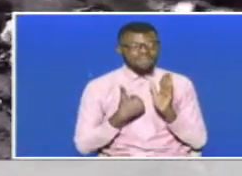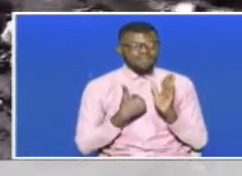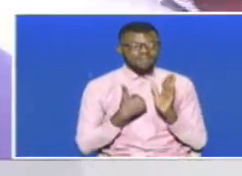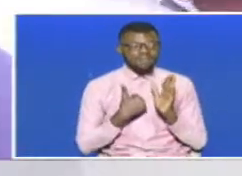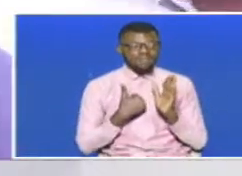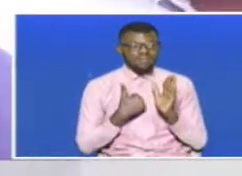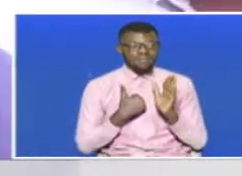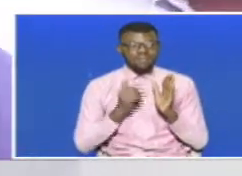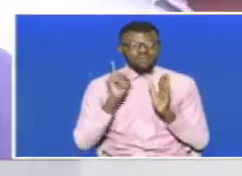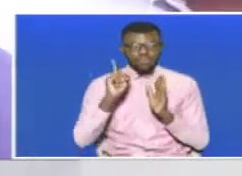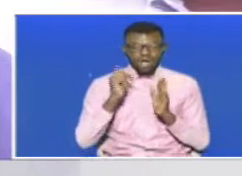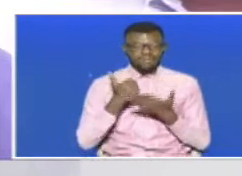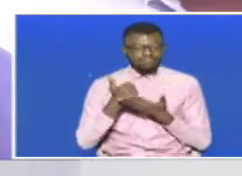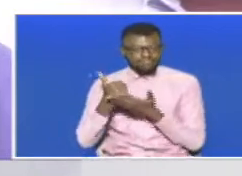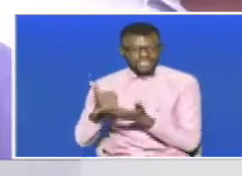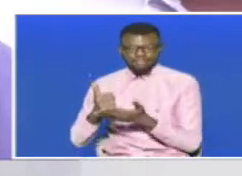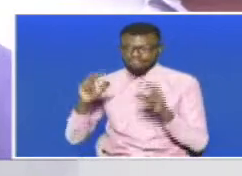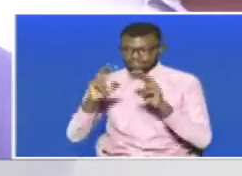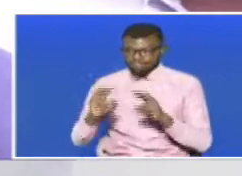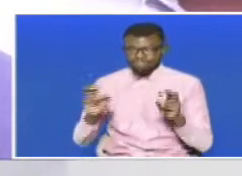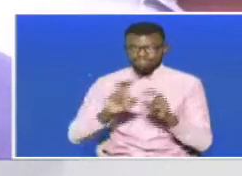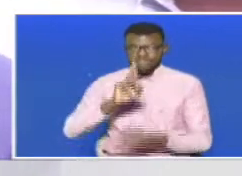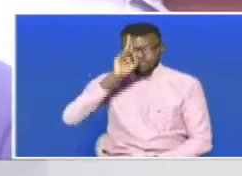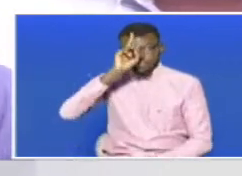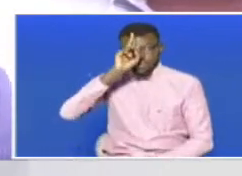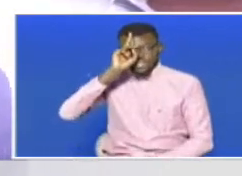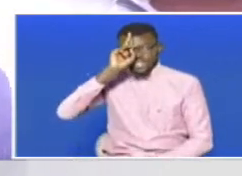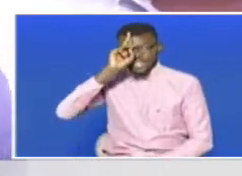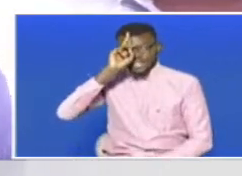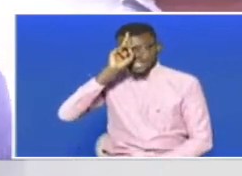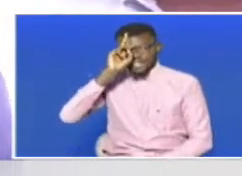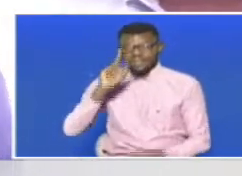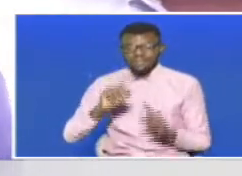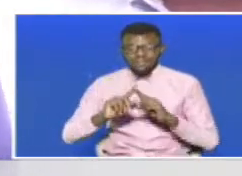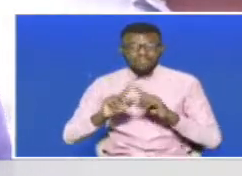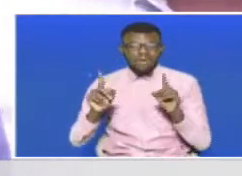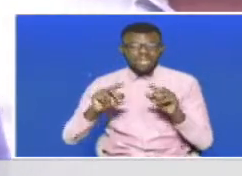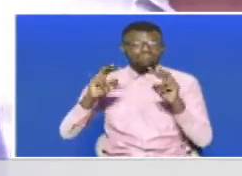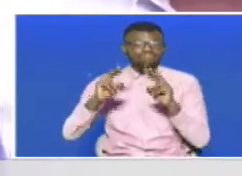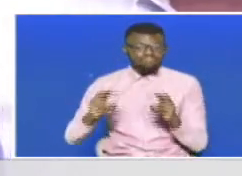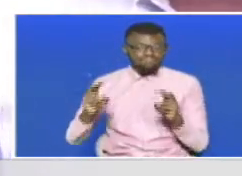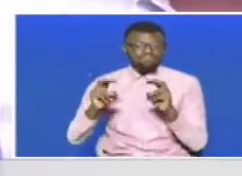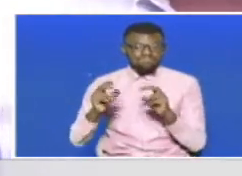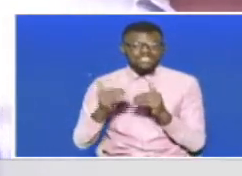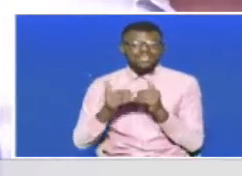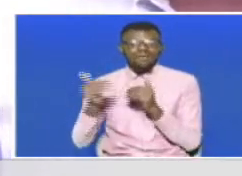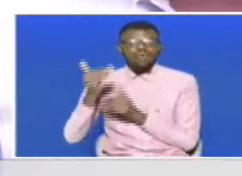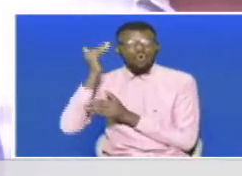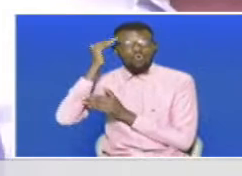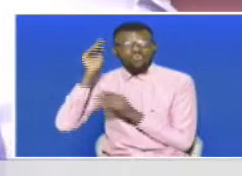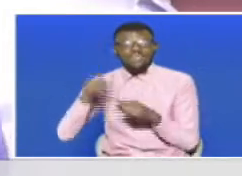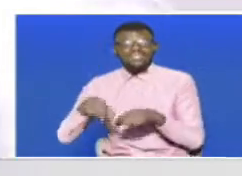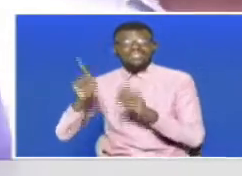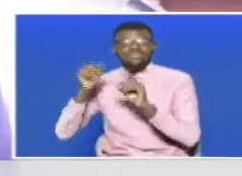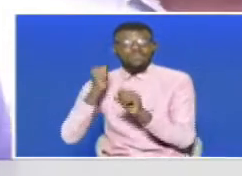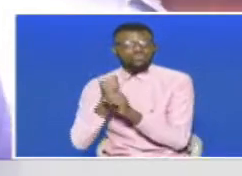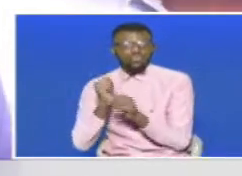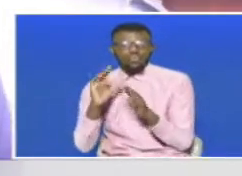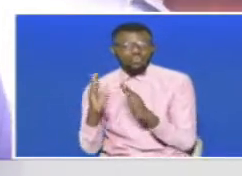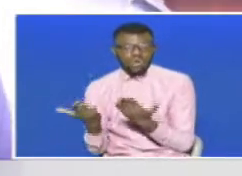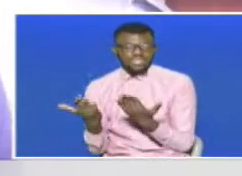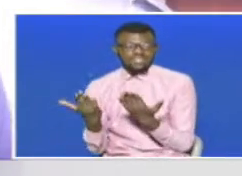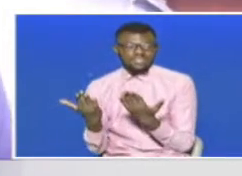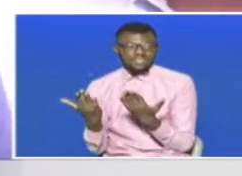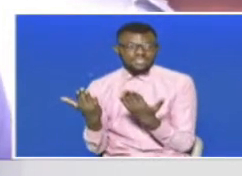who is assisting the police in the investigations. We cannot say a suspect as that. It is investigations that will reveal the role she played in the matter.